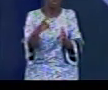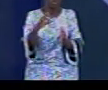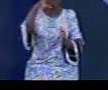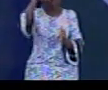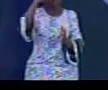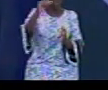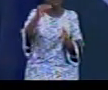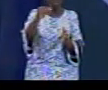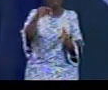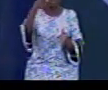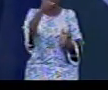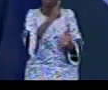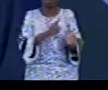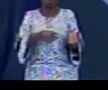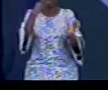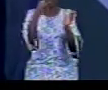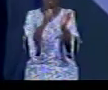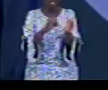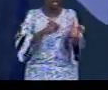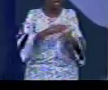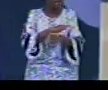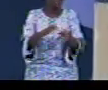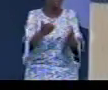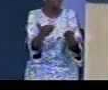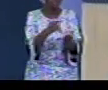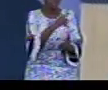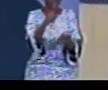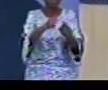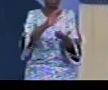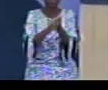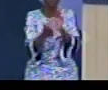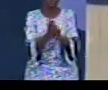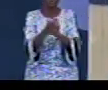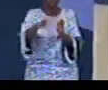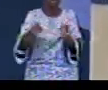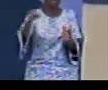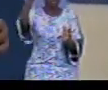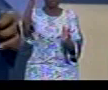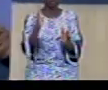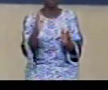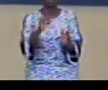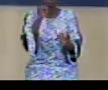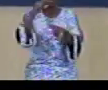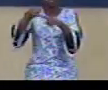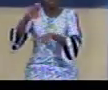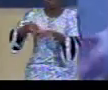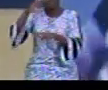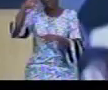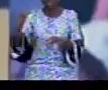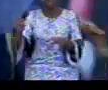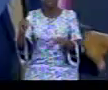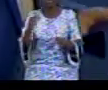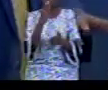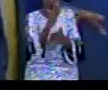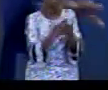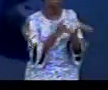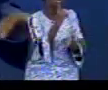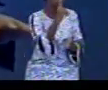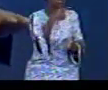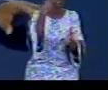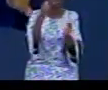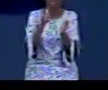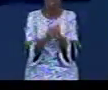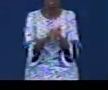to become a child of God. It doesn't depend on him. Somebody says, no, you're not going to have